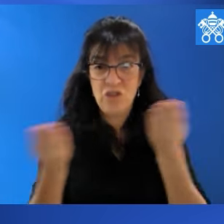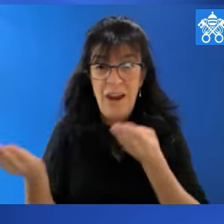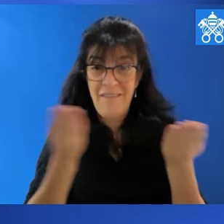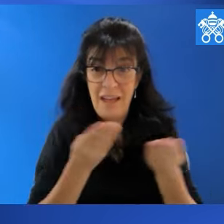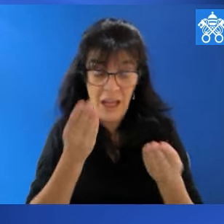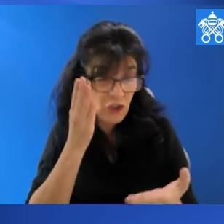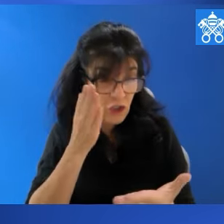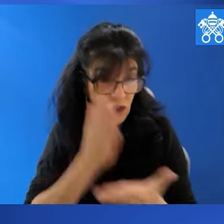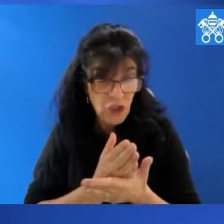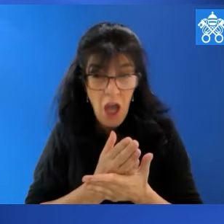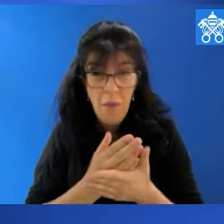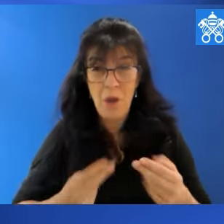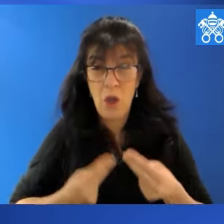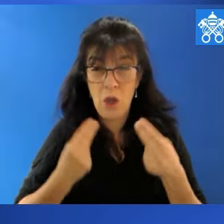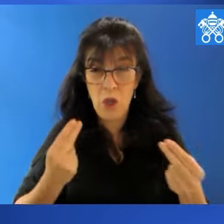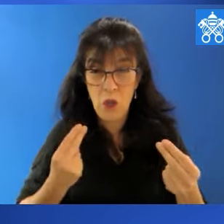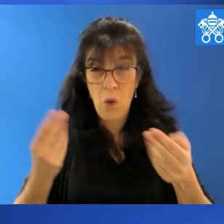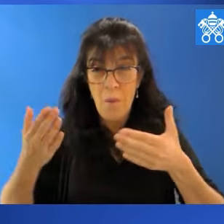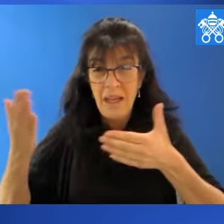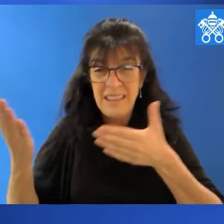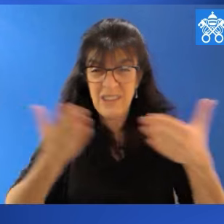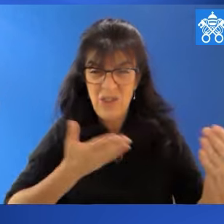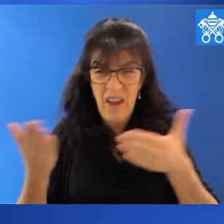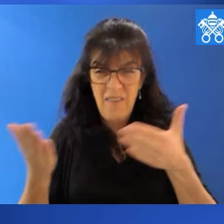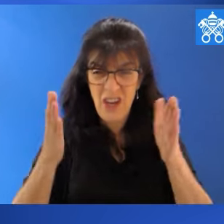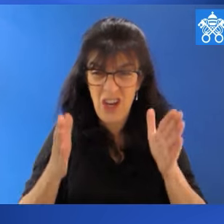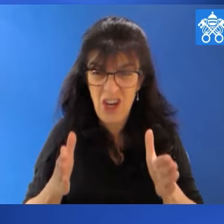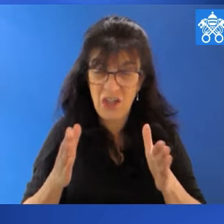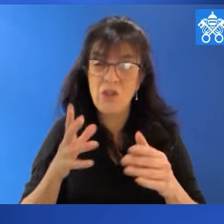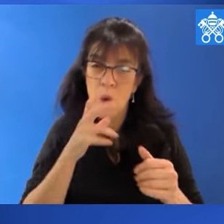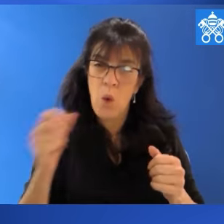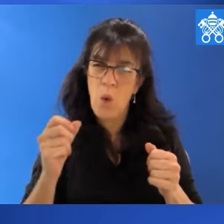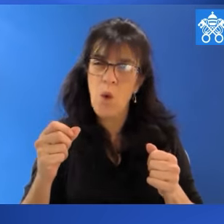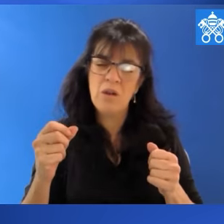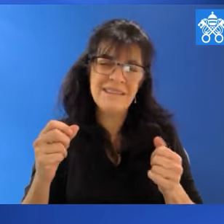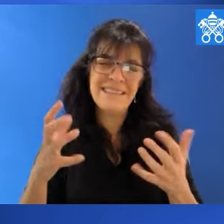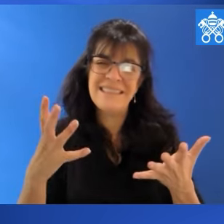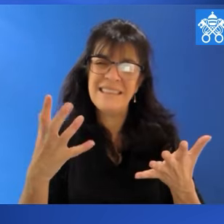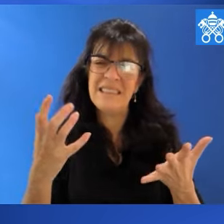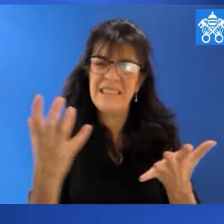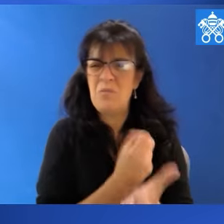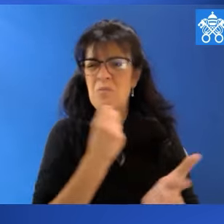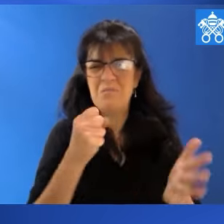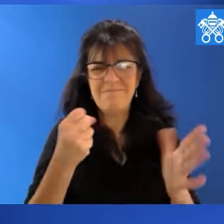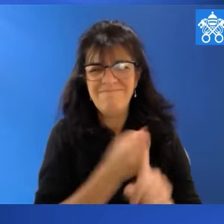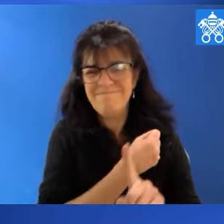traffickers who mercilessly exploit the misery of